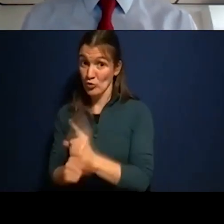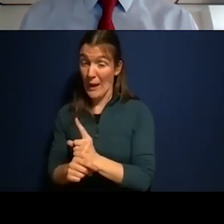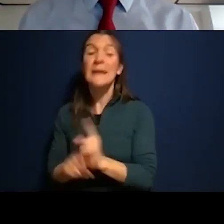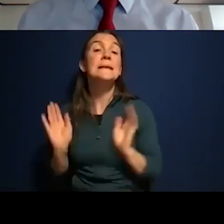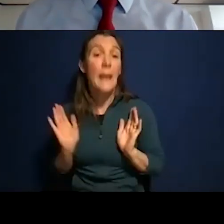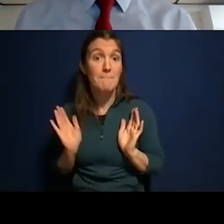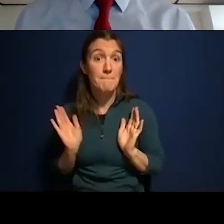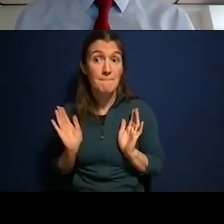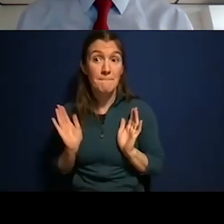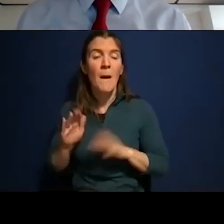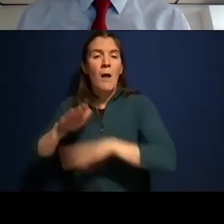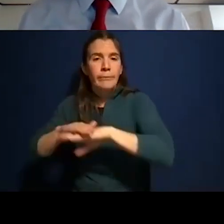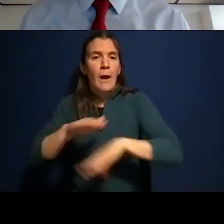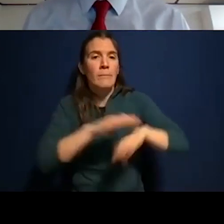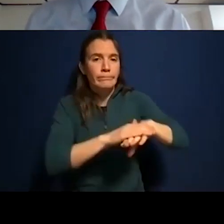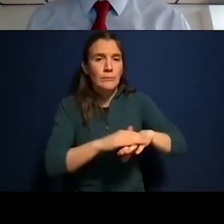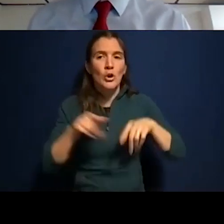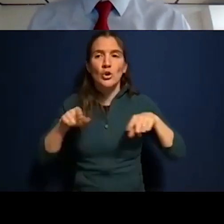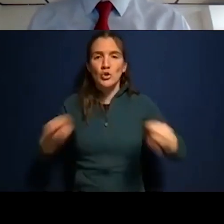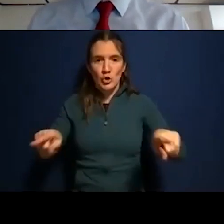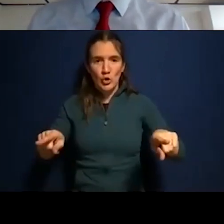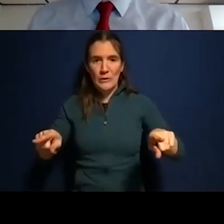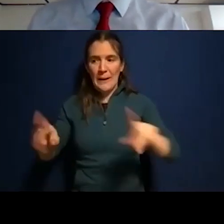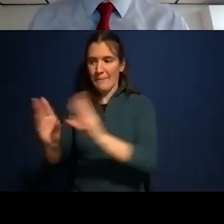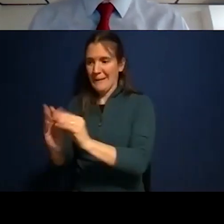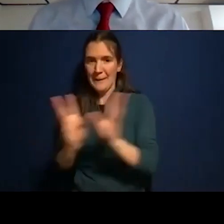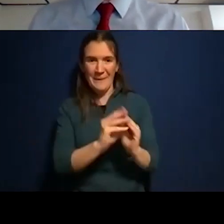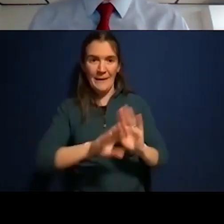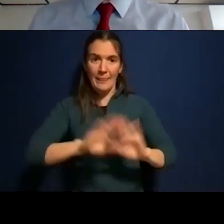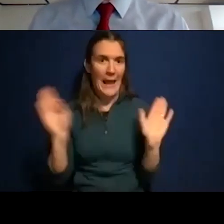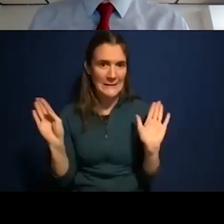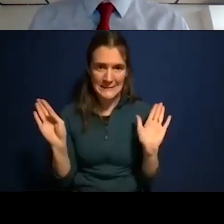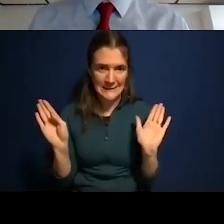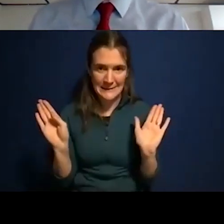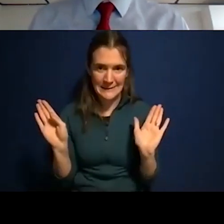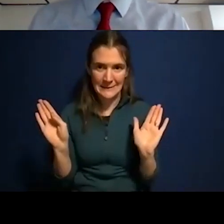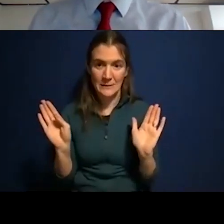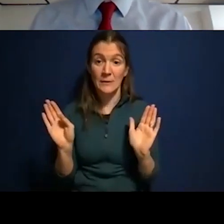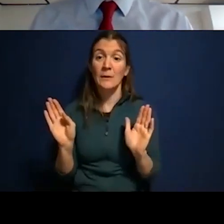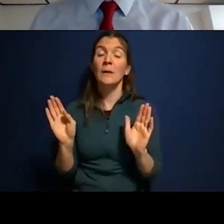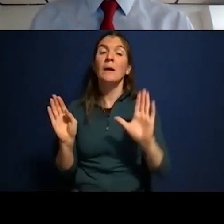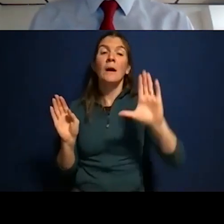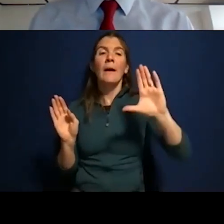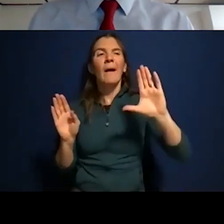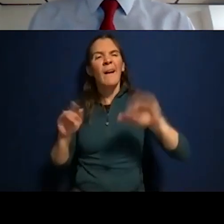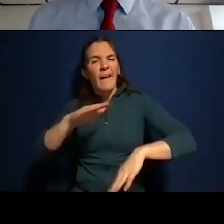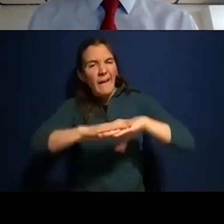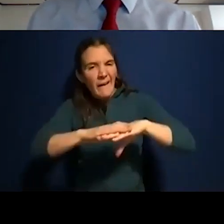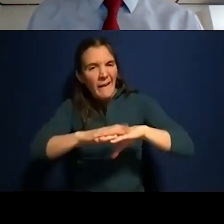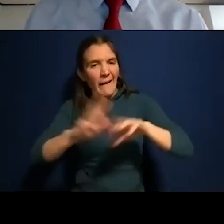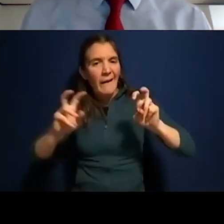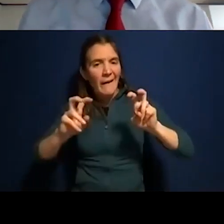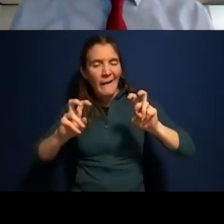Yes. So there's a rough cap. There's that. And that cap would be the